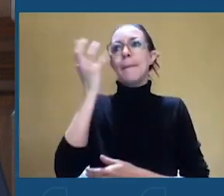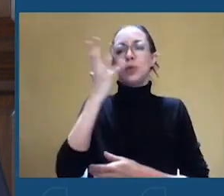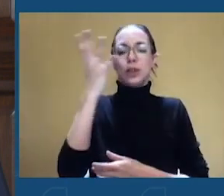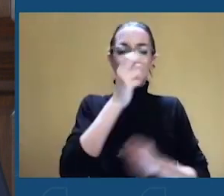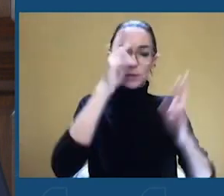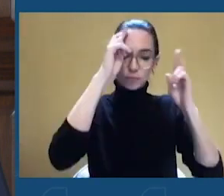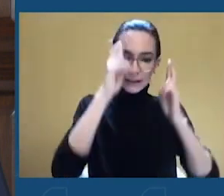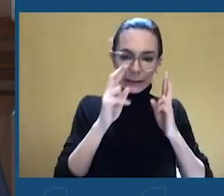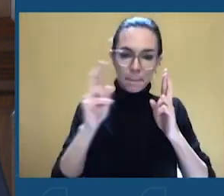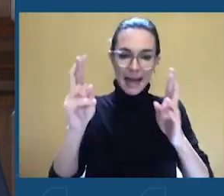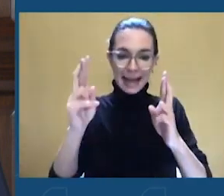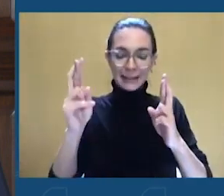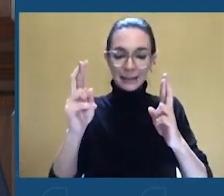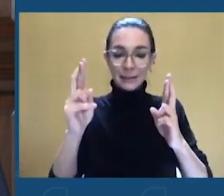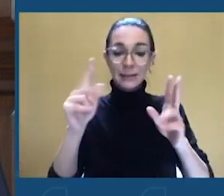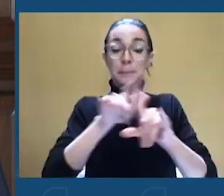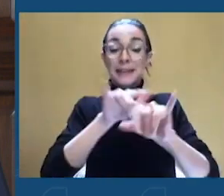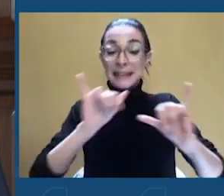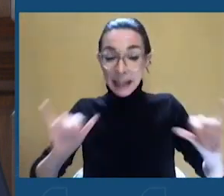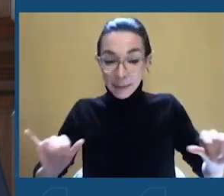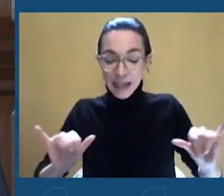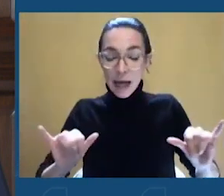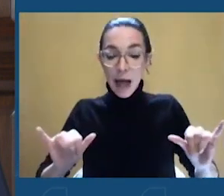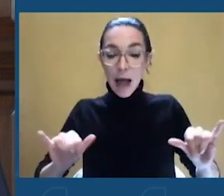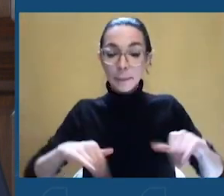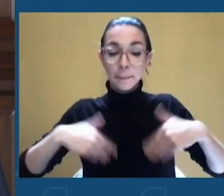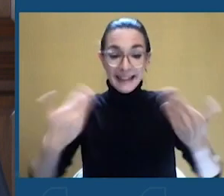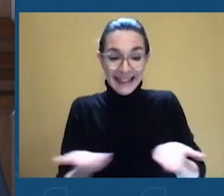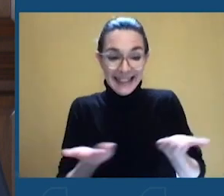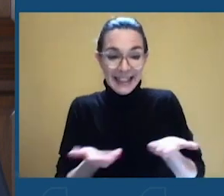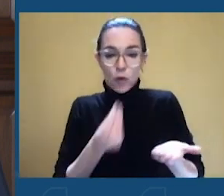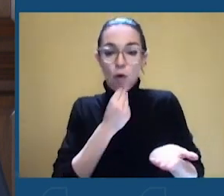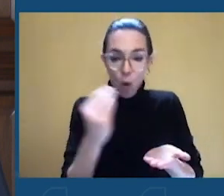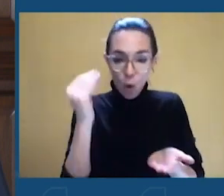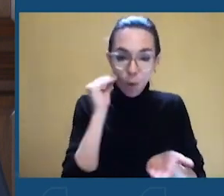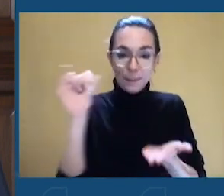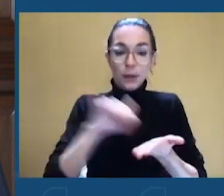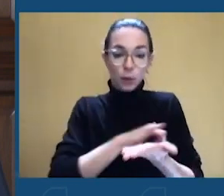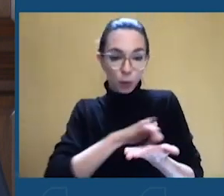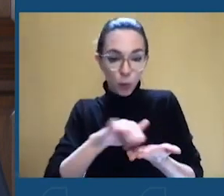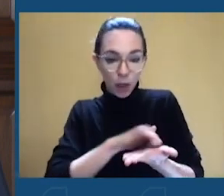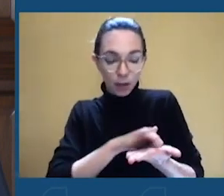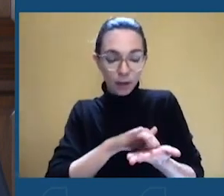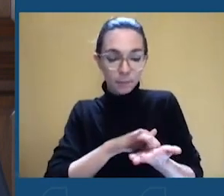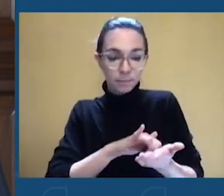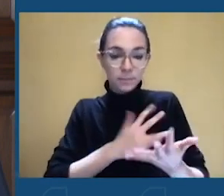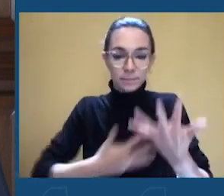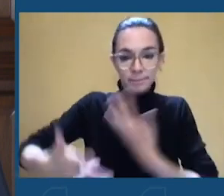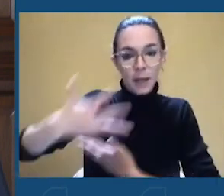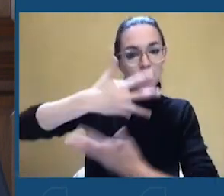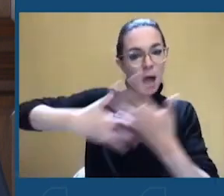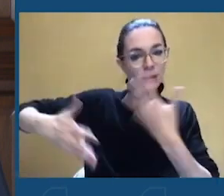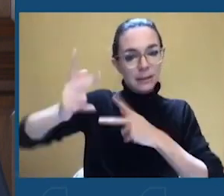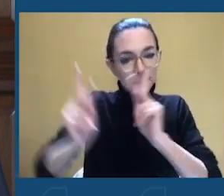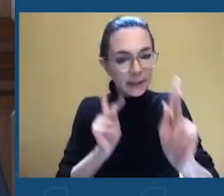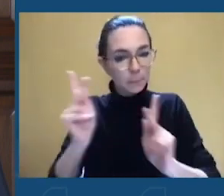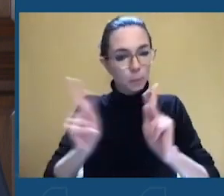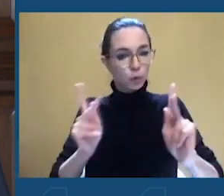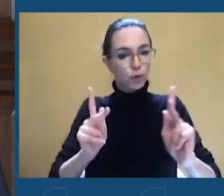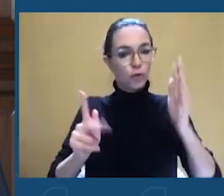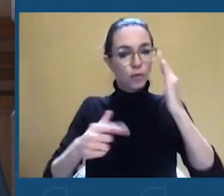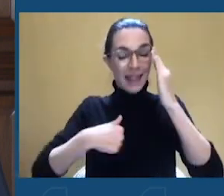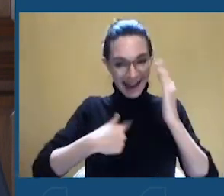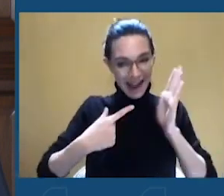and yet, being home in New York, amongst the people I